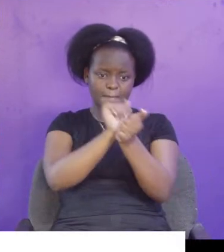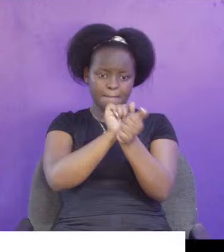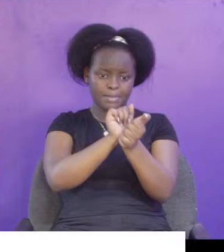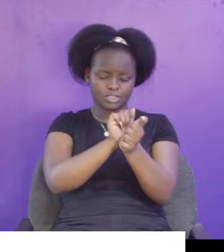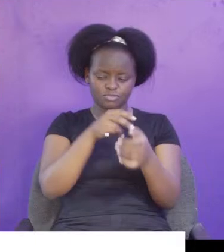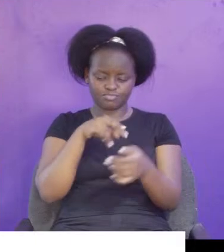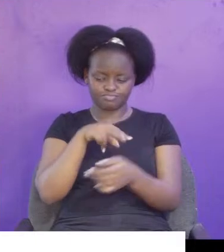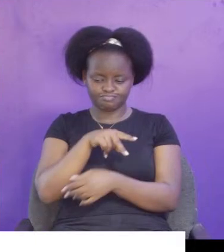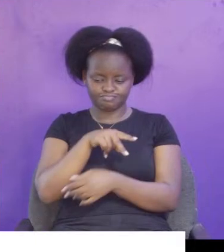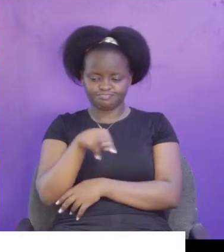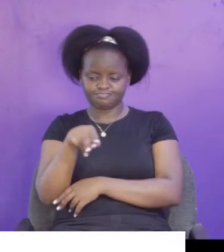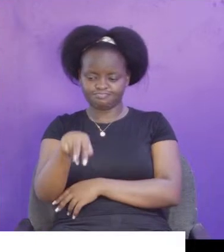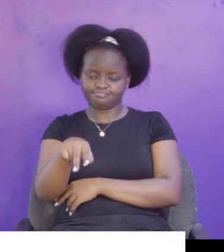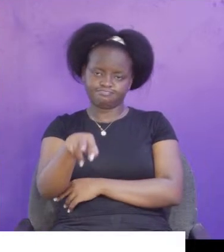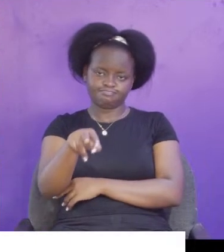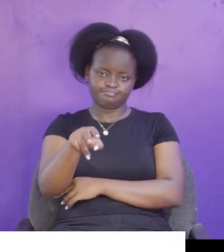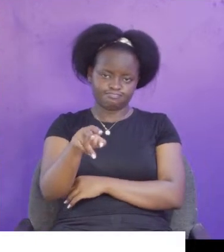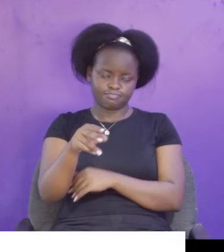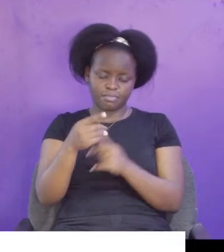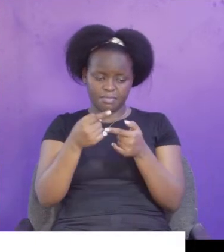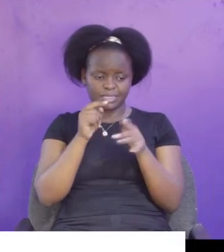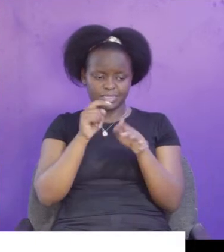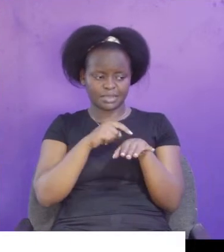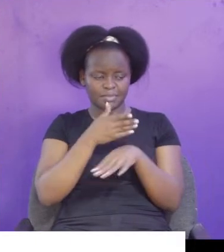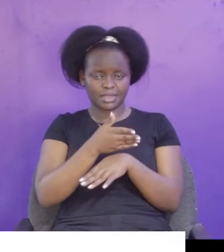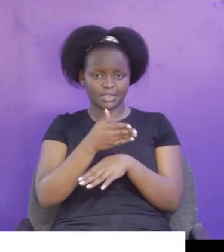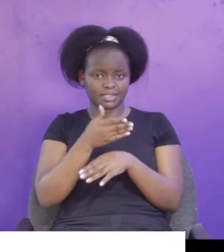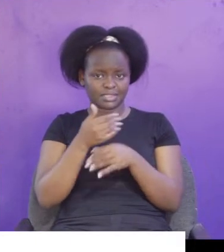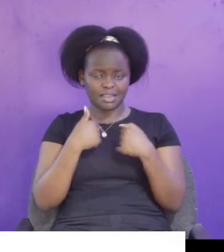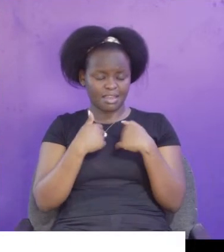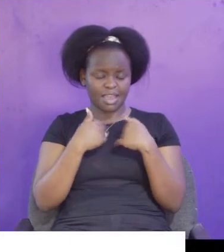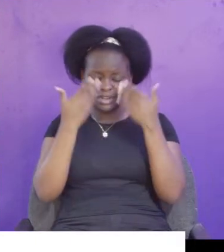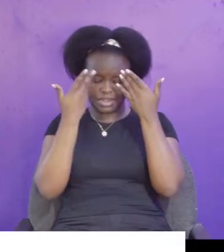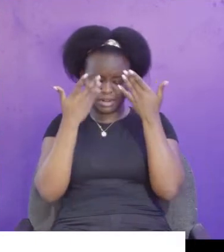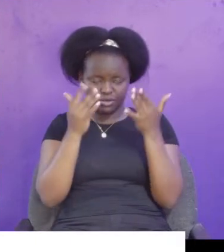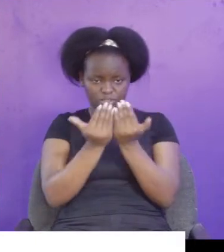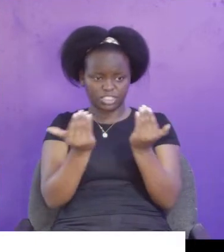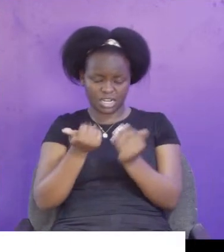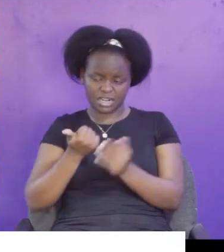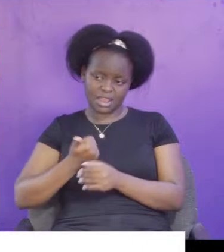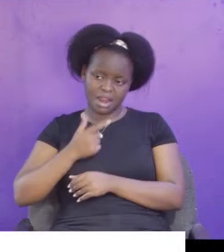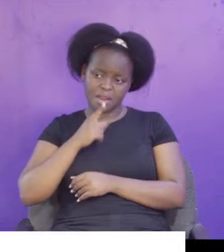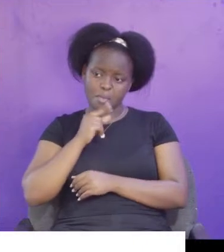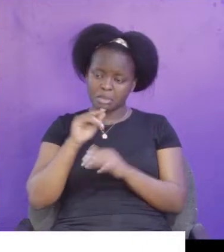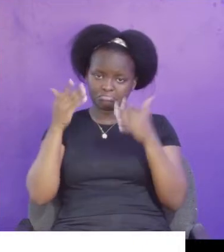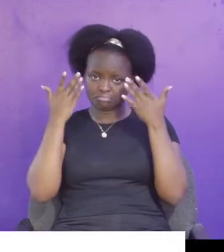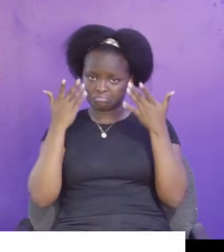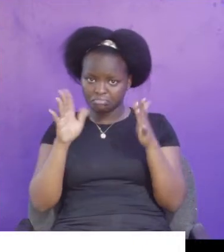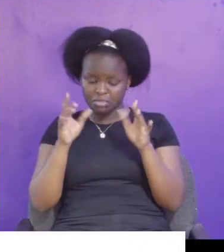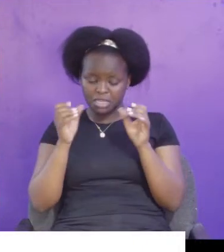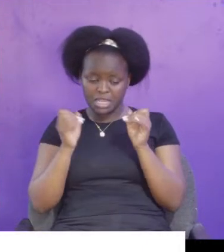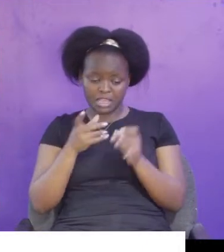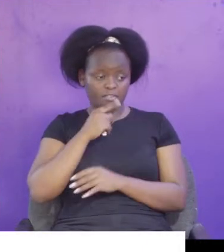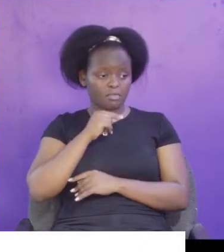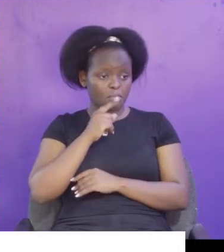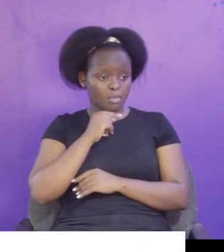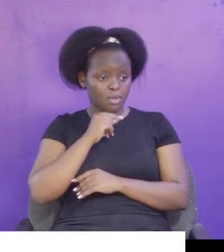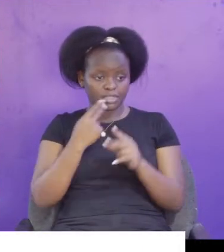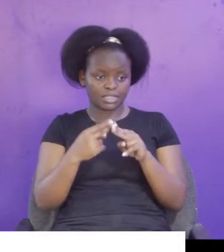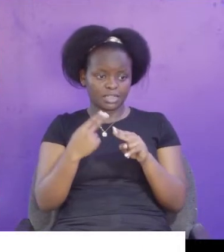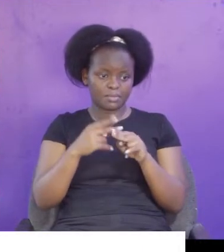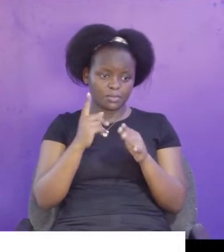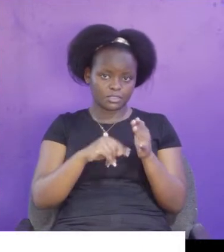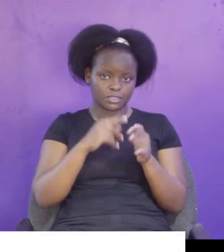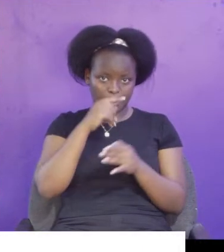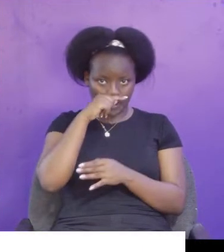By then, I didn't know what kind of child I was going to get. But then I said, if it's a boy, we'll name him Wilson